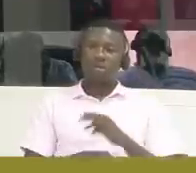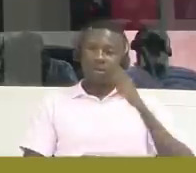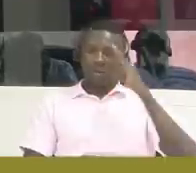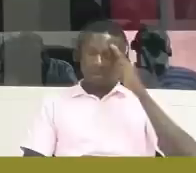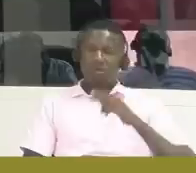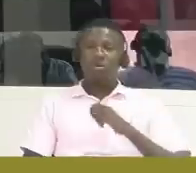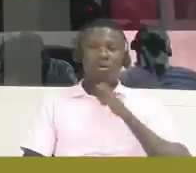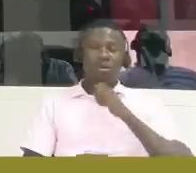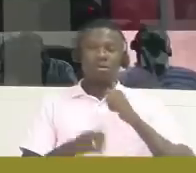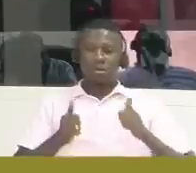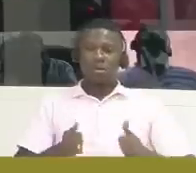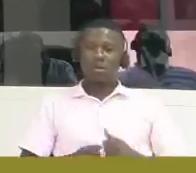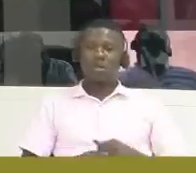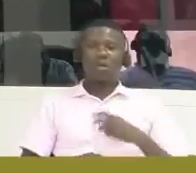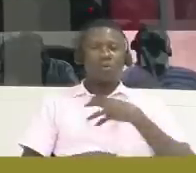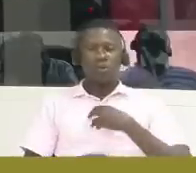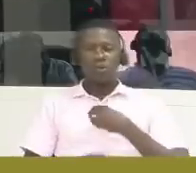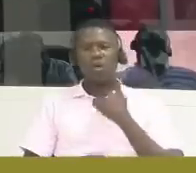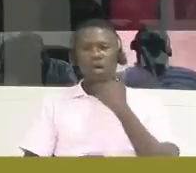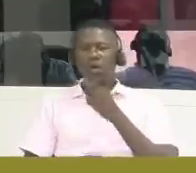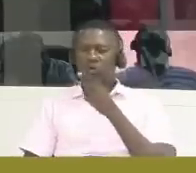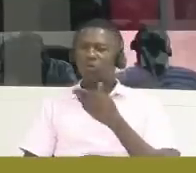funding her education at the university?